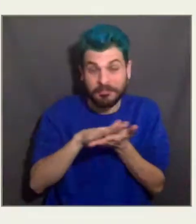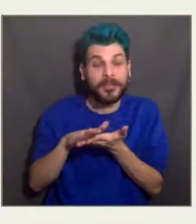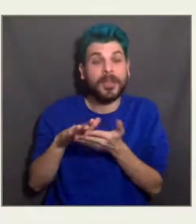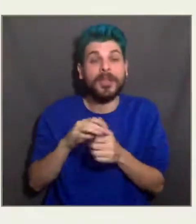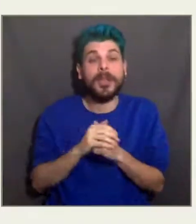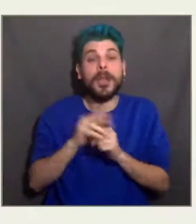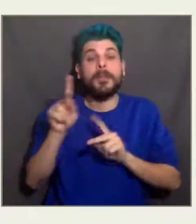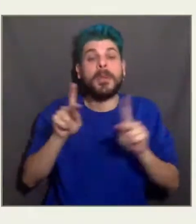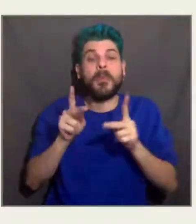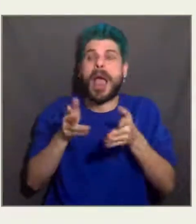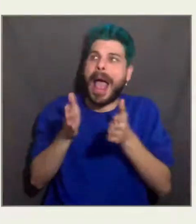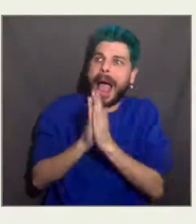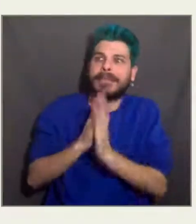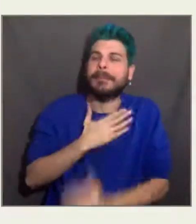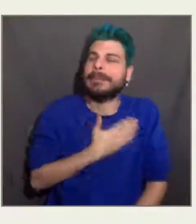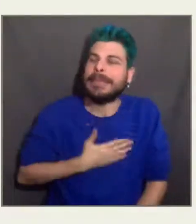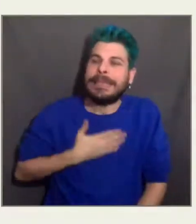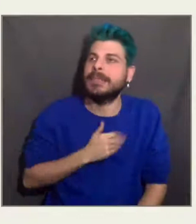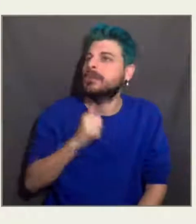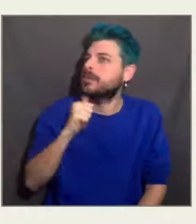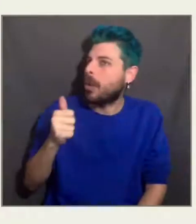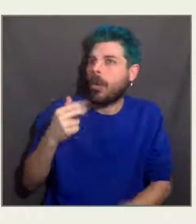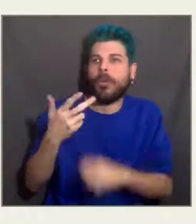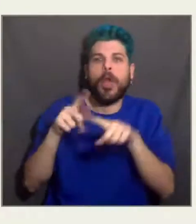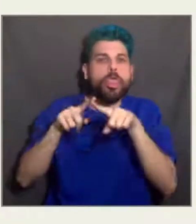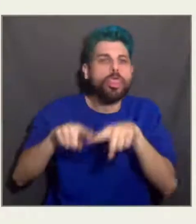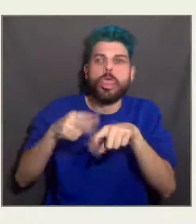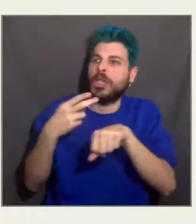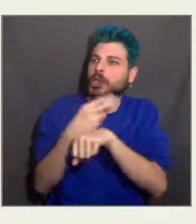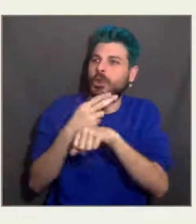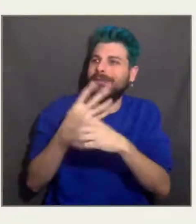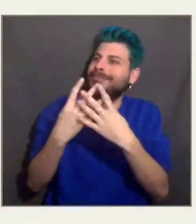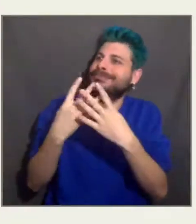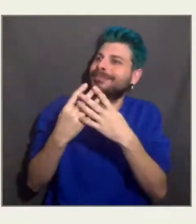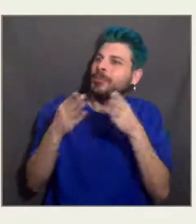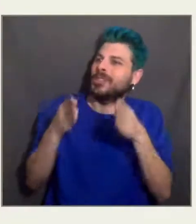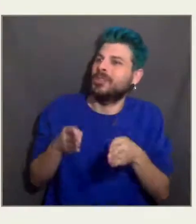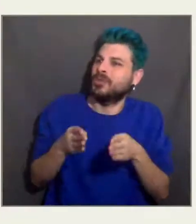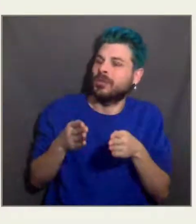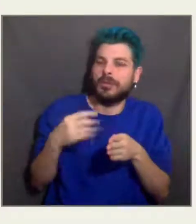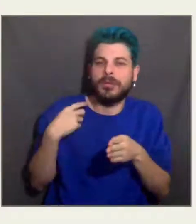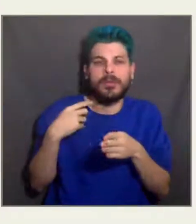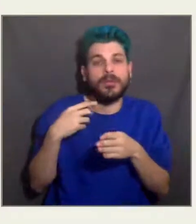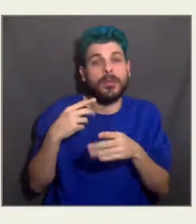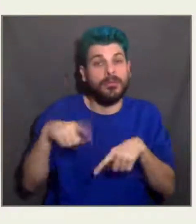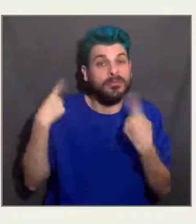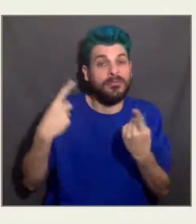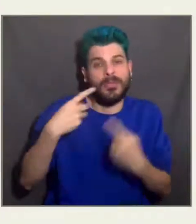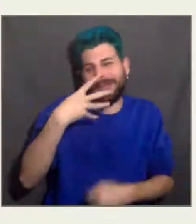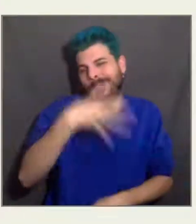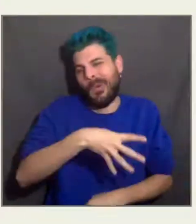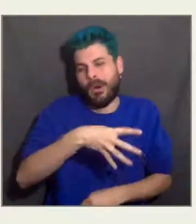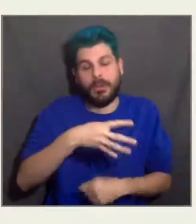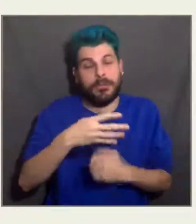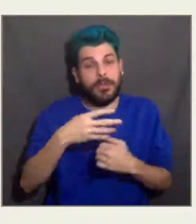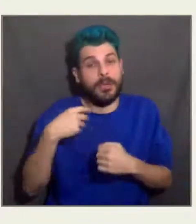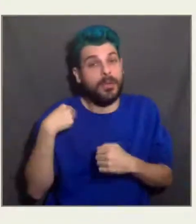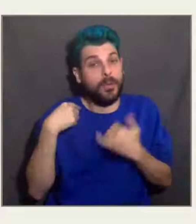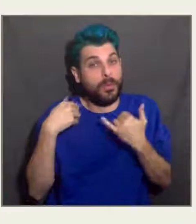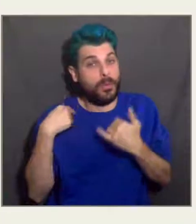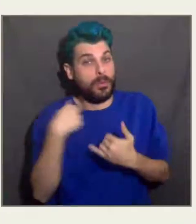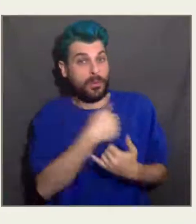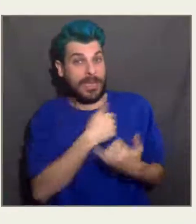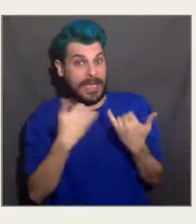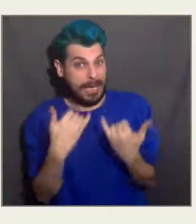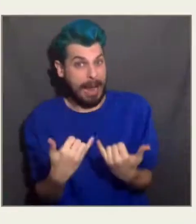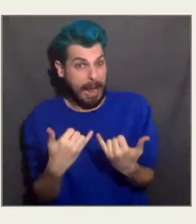labor. And so that's one of the reasons we moved from the way we were doing business on our RID patrol